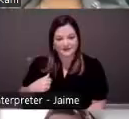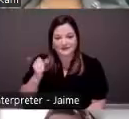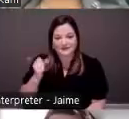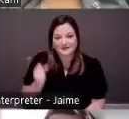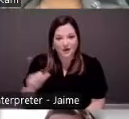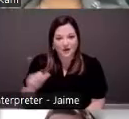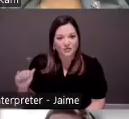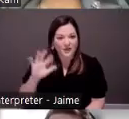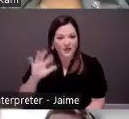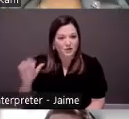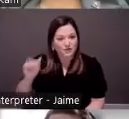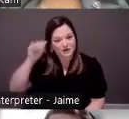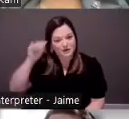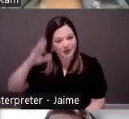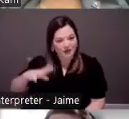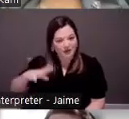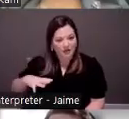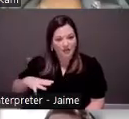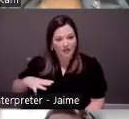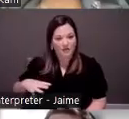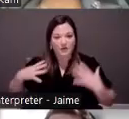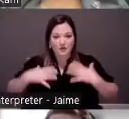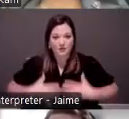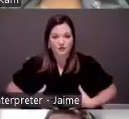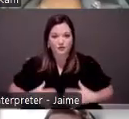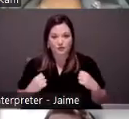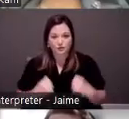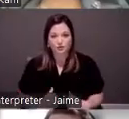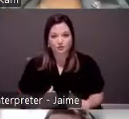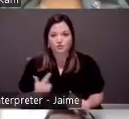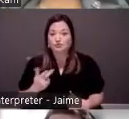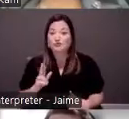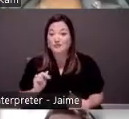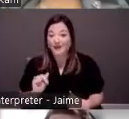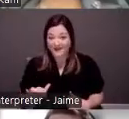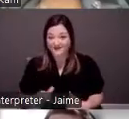Asian male who is wearing a gray suit.